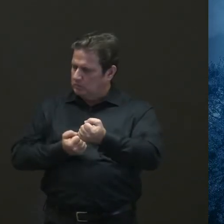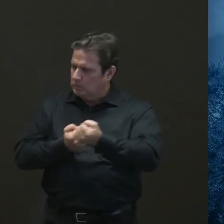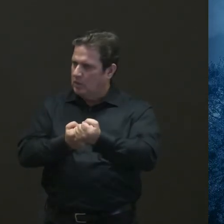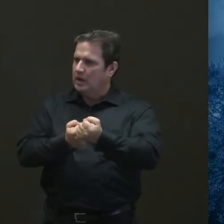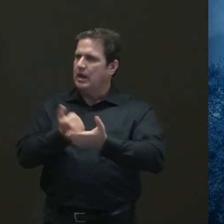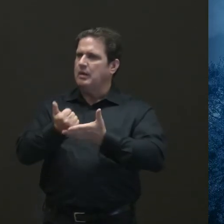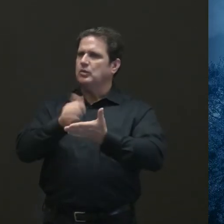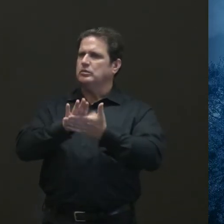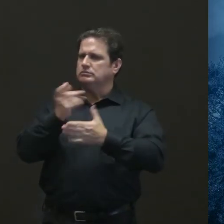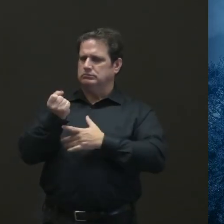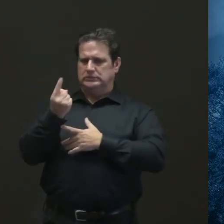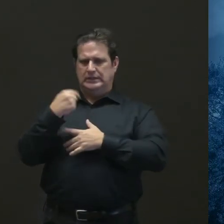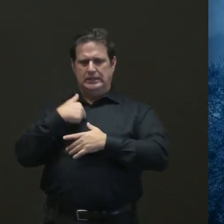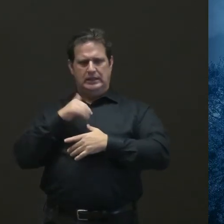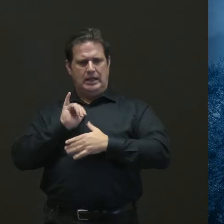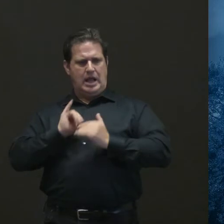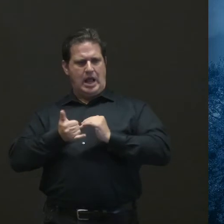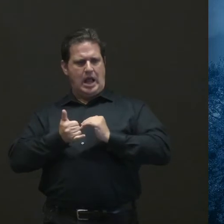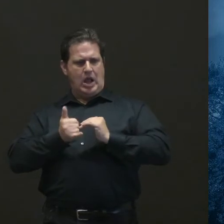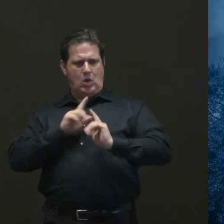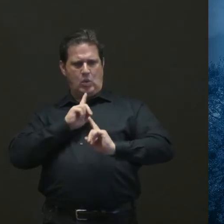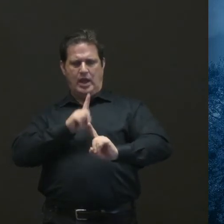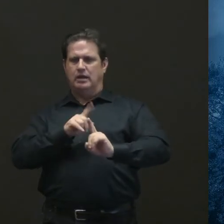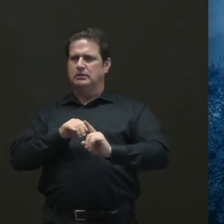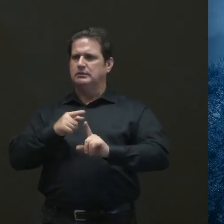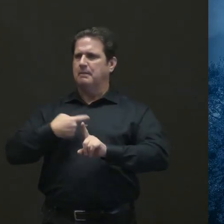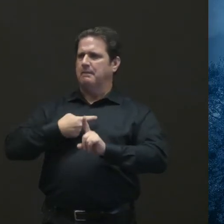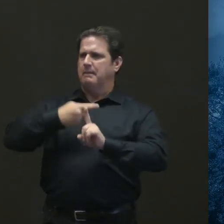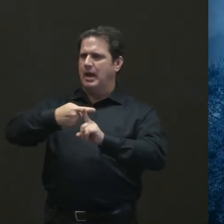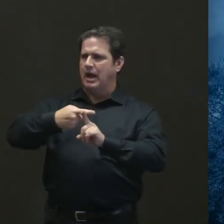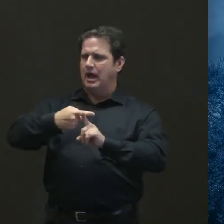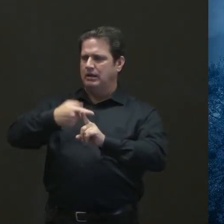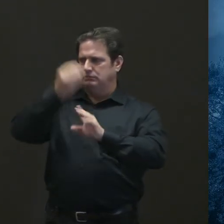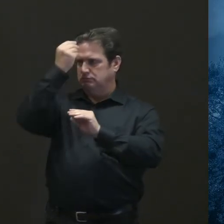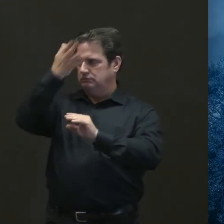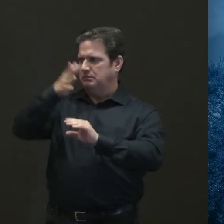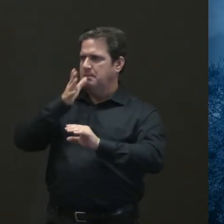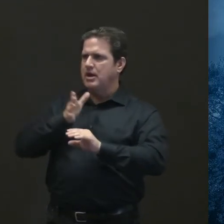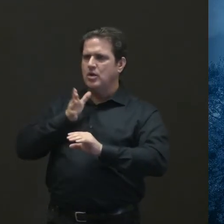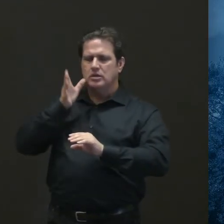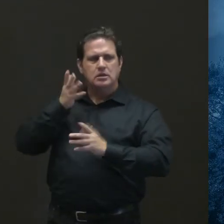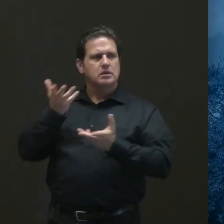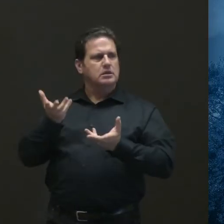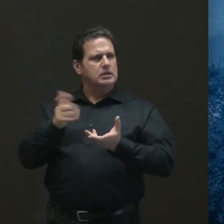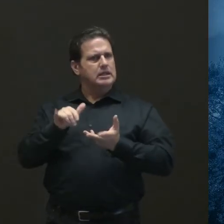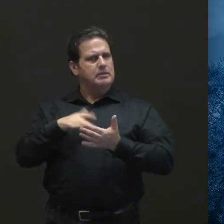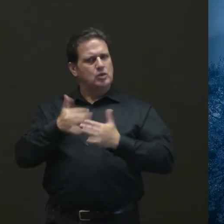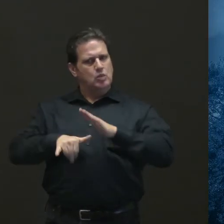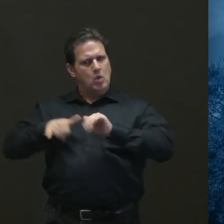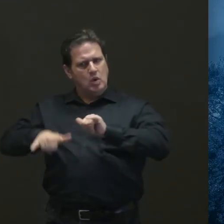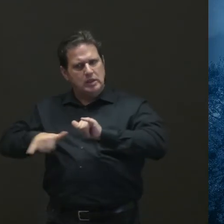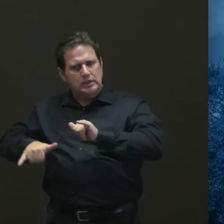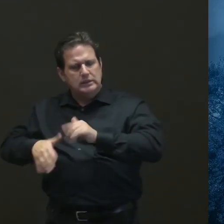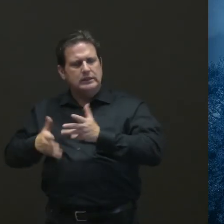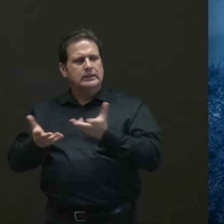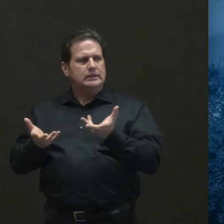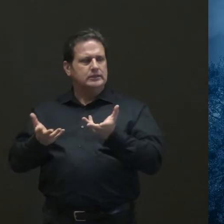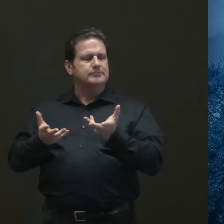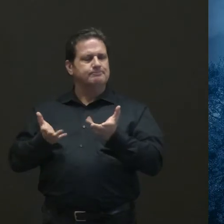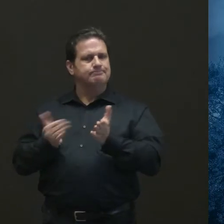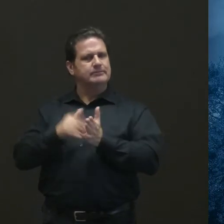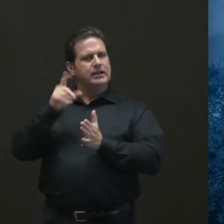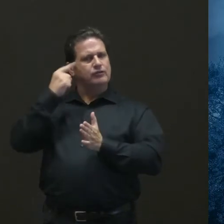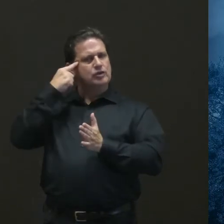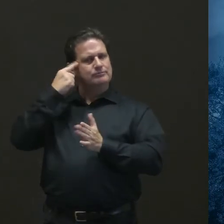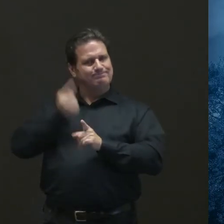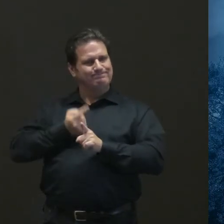to help the schools understand how they have to react, notification of parents, do people need to quarantine, et cetera. And again, the governor